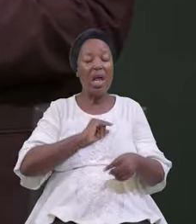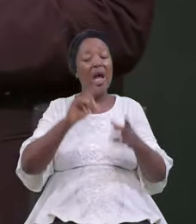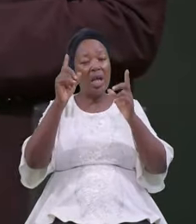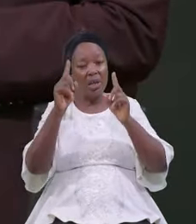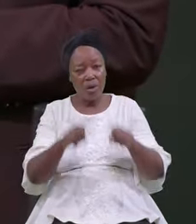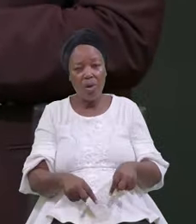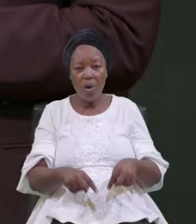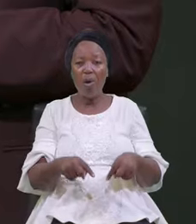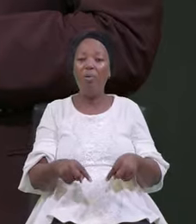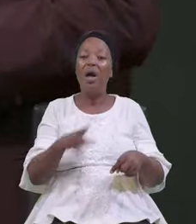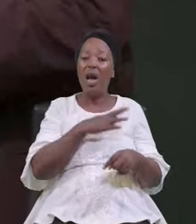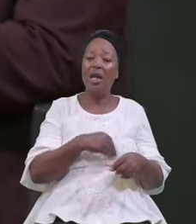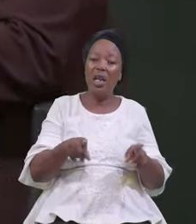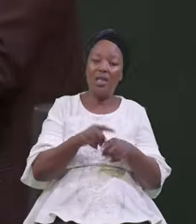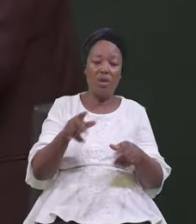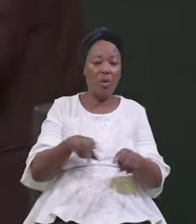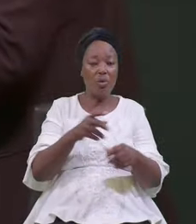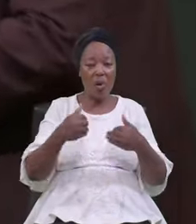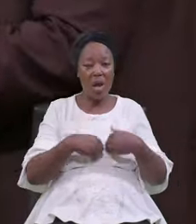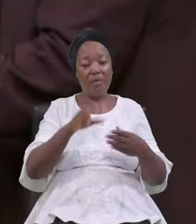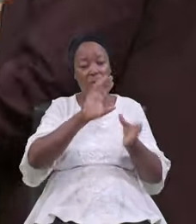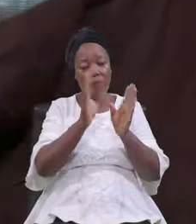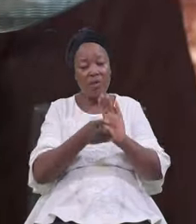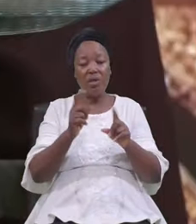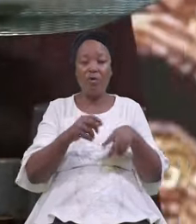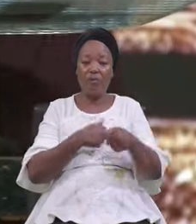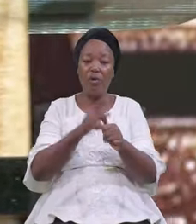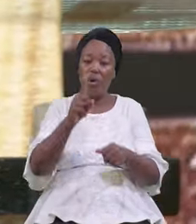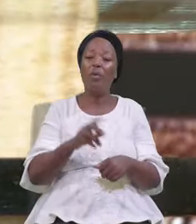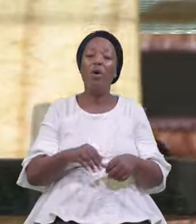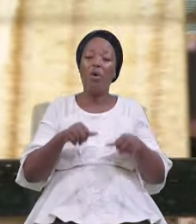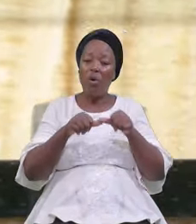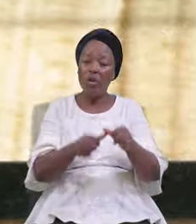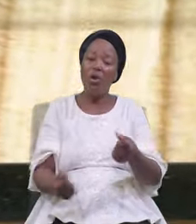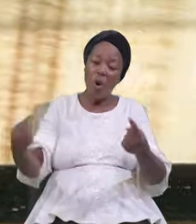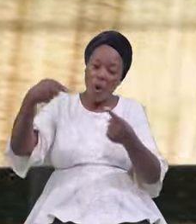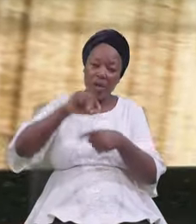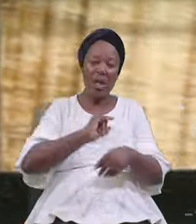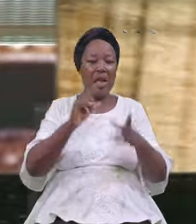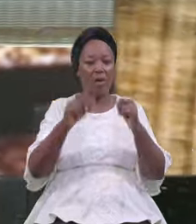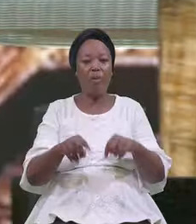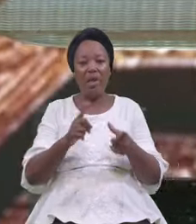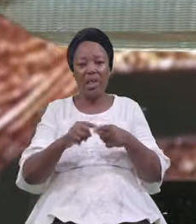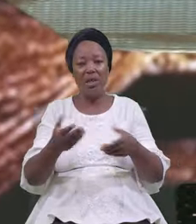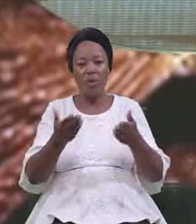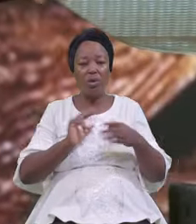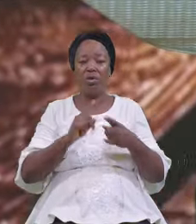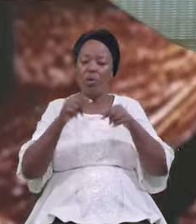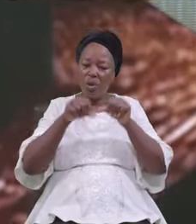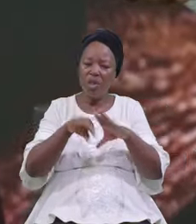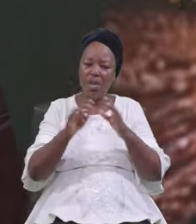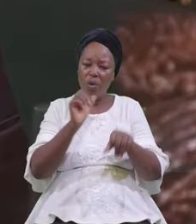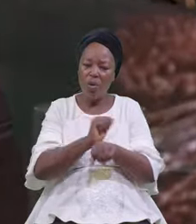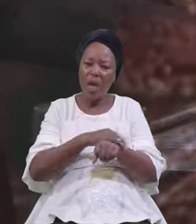till I come. He wants us to keep on doing the work and to labor for the Lord, to make sure